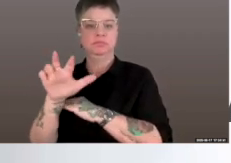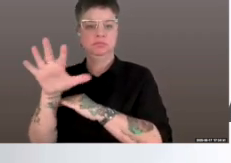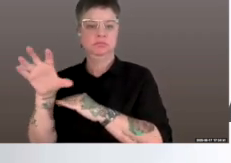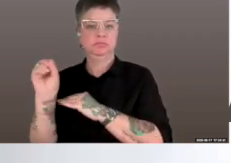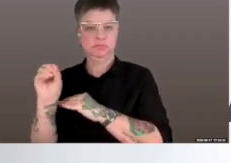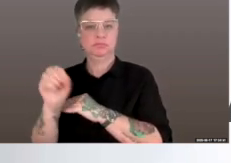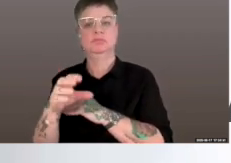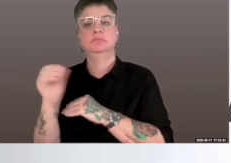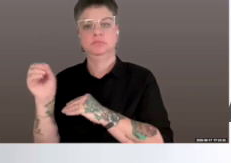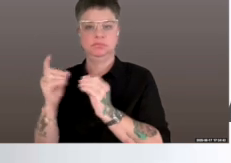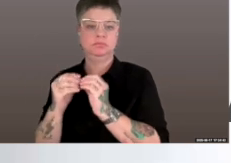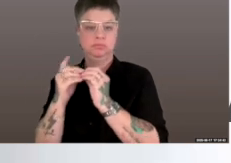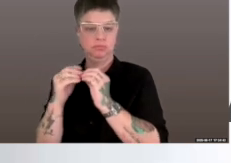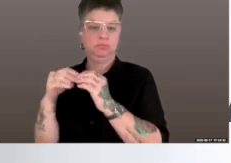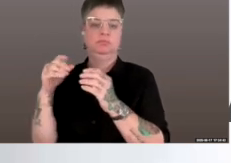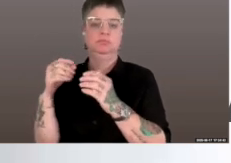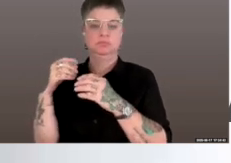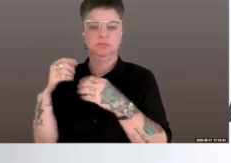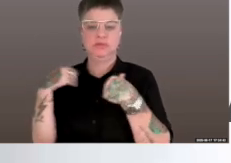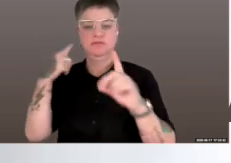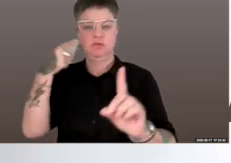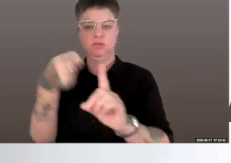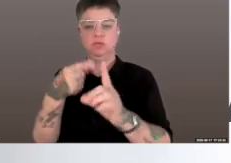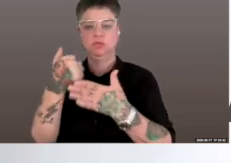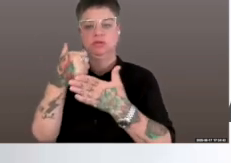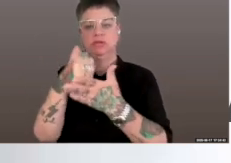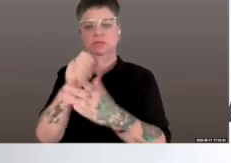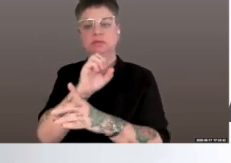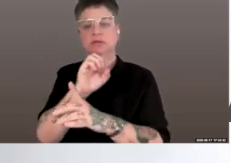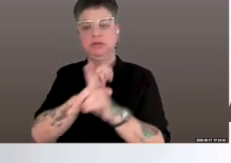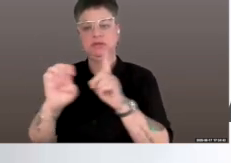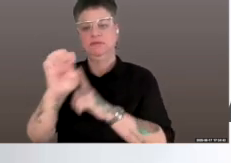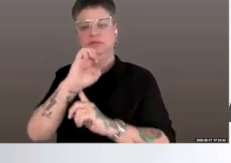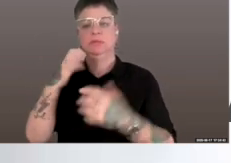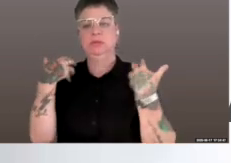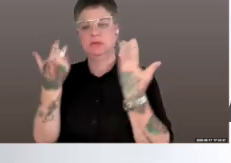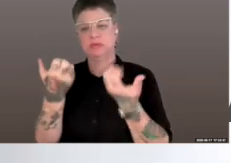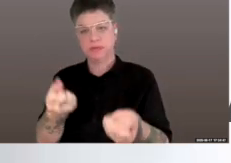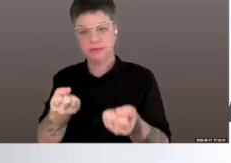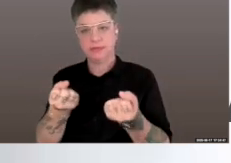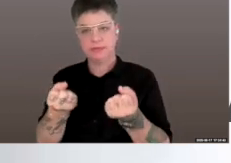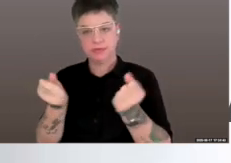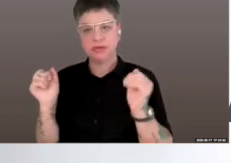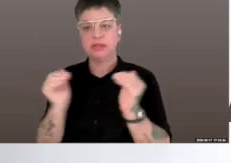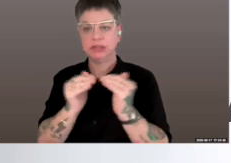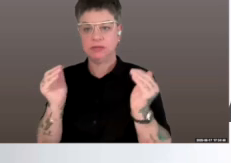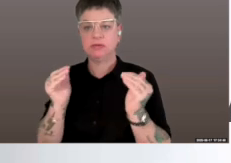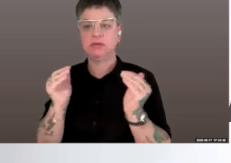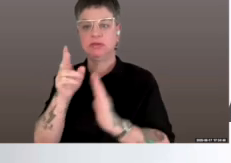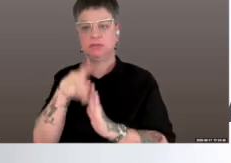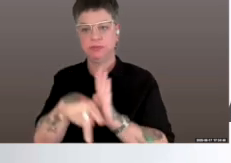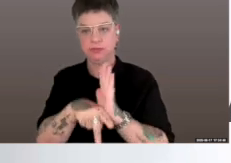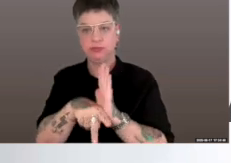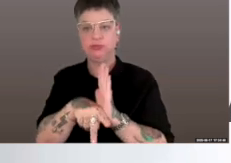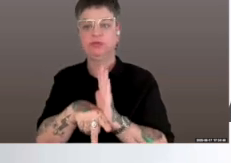this portfolio include statewide clean mobility options vouchers, regional clean mobility pilots, planning